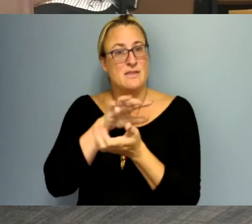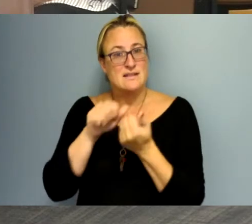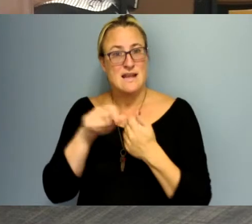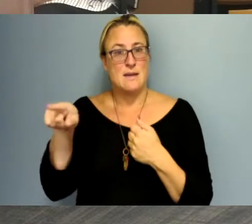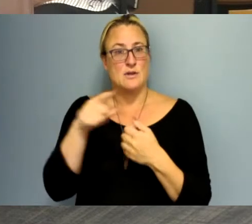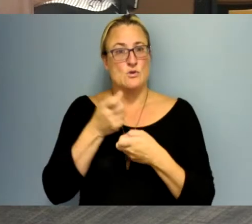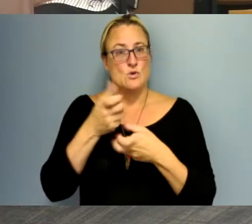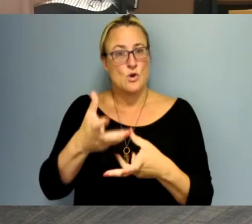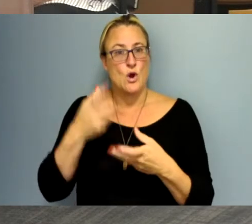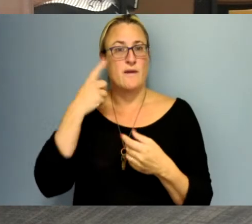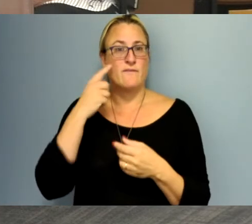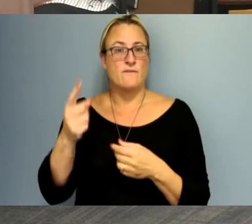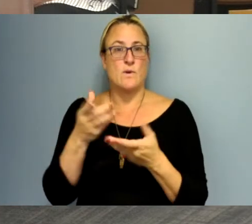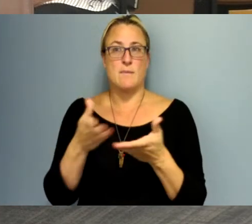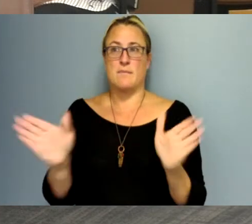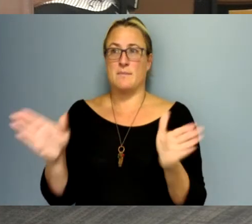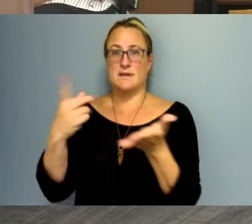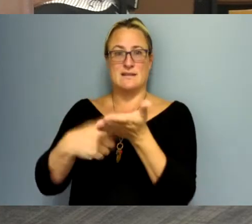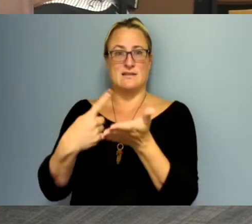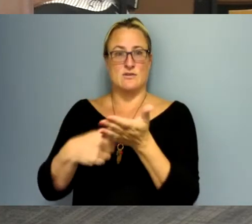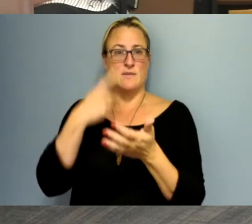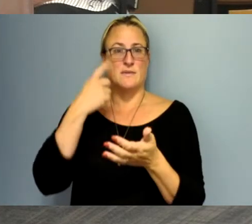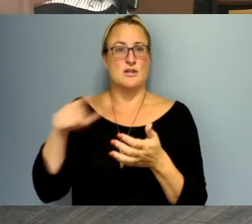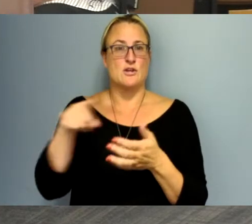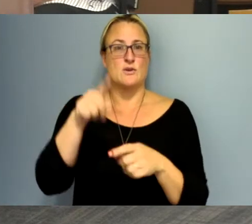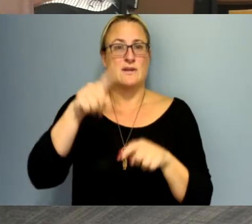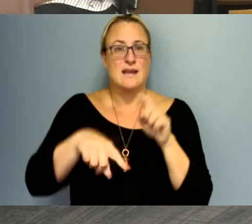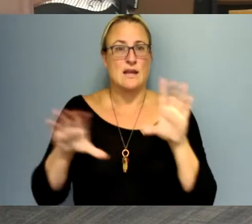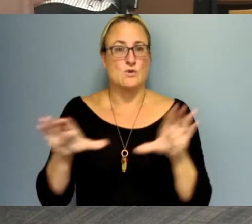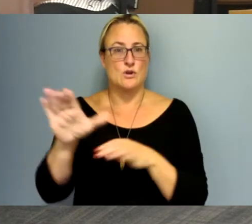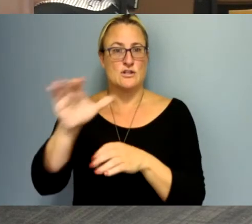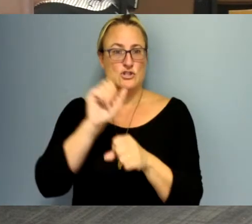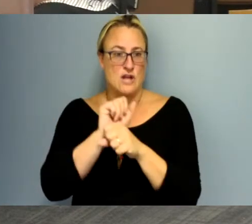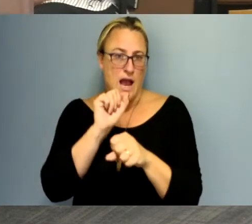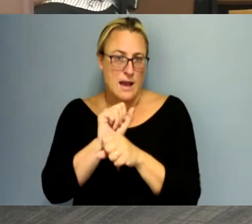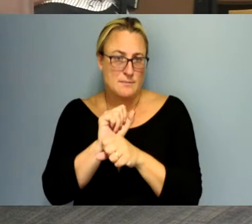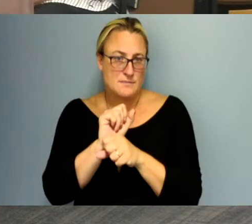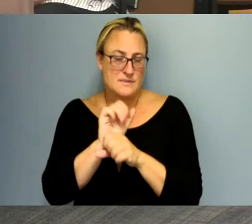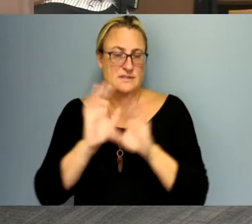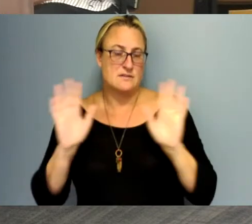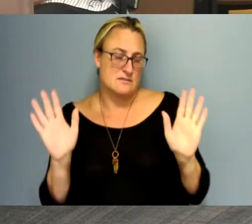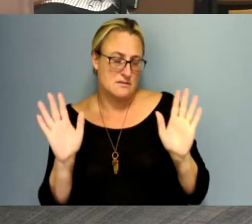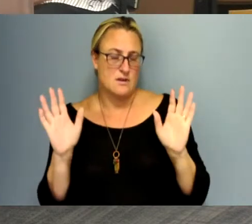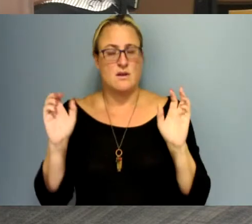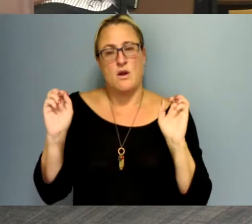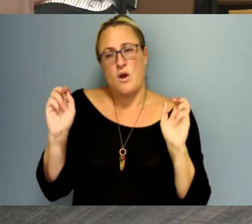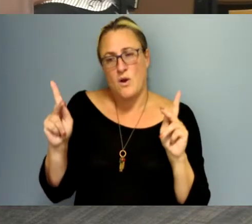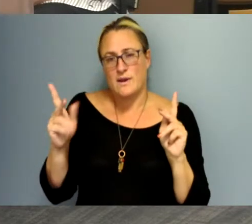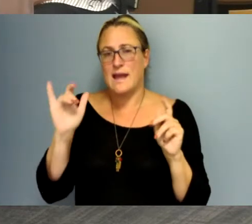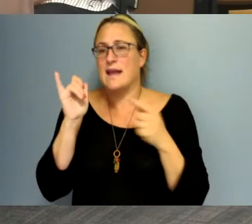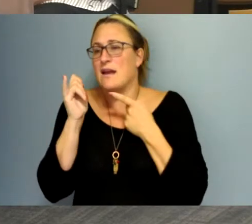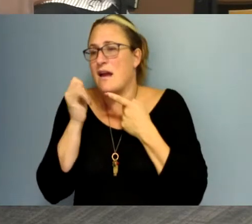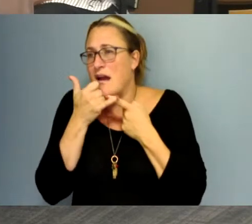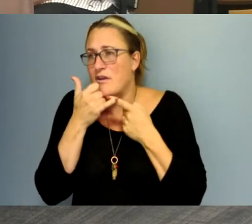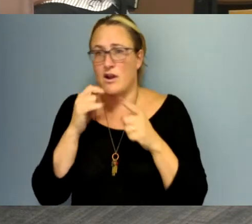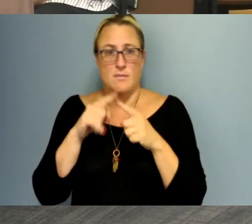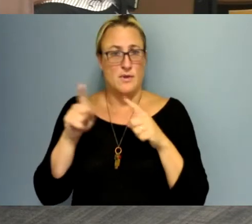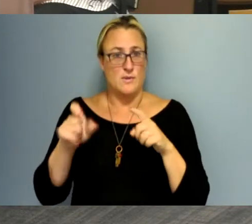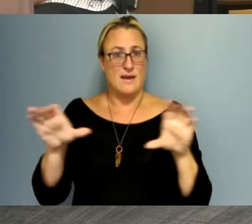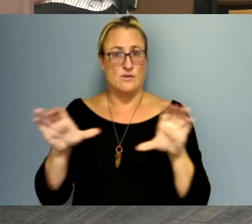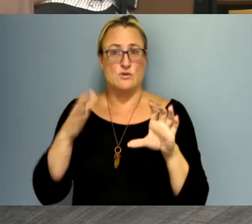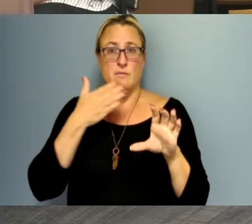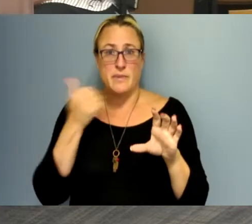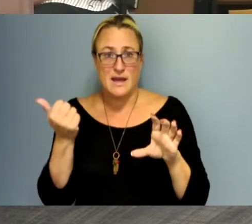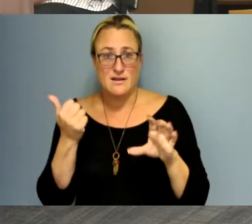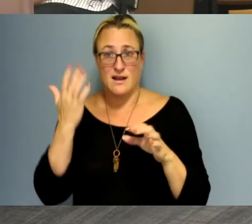for public discourse because you can't do your jobs. I'm going to give you the benefit of the doubt. It's an error. You got to do better. That's why these election